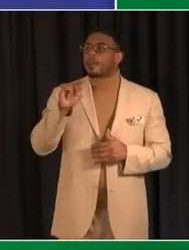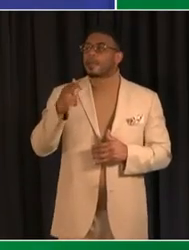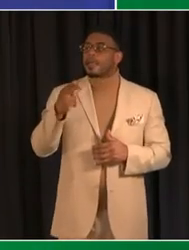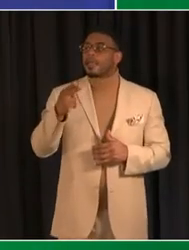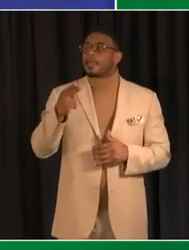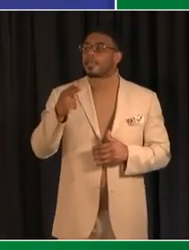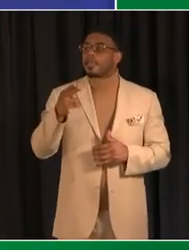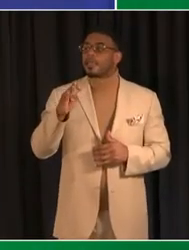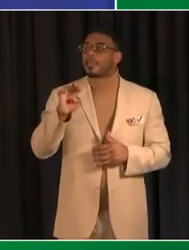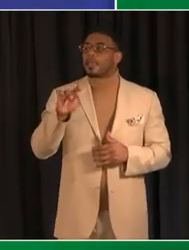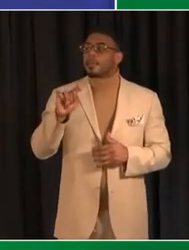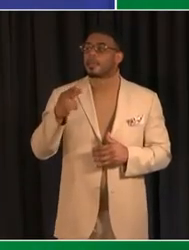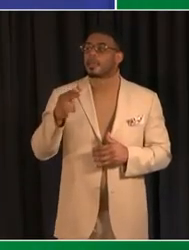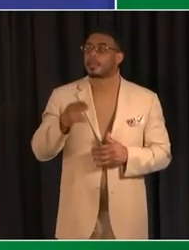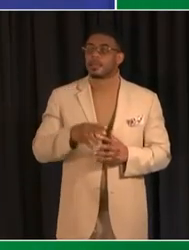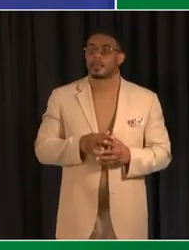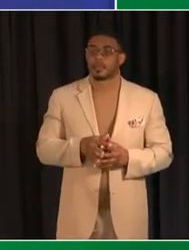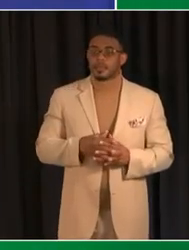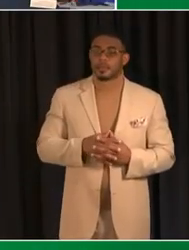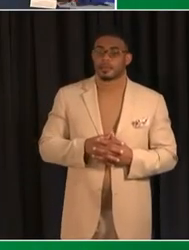caller, Beth.